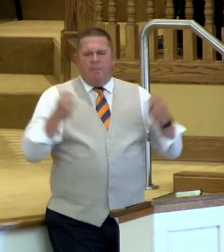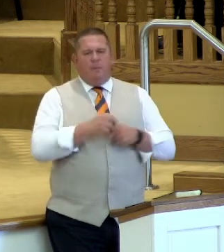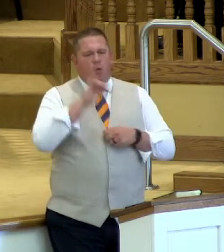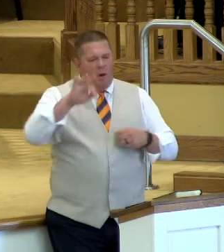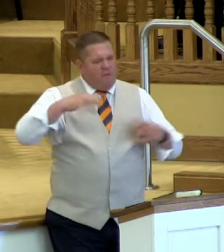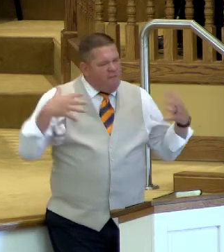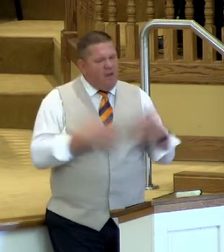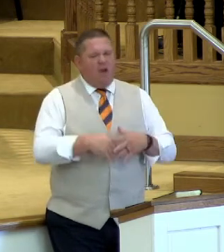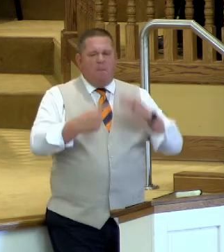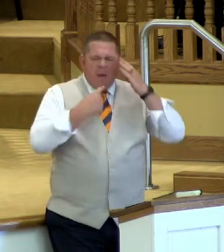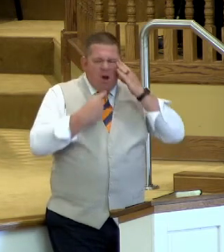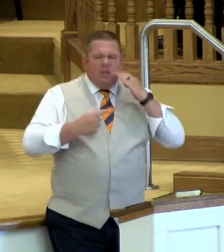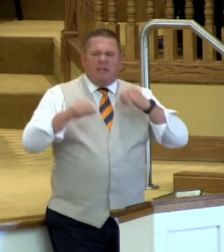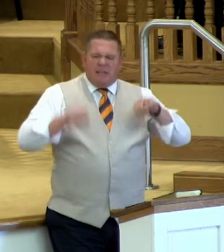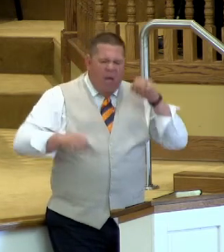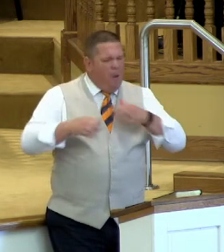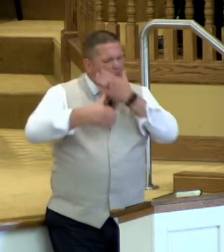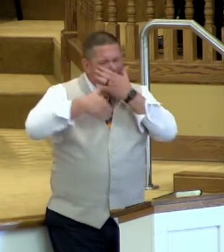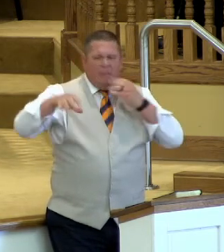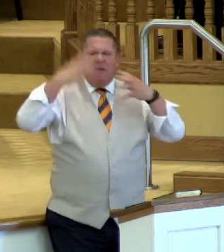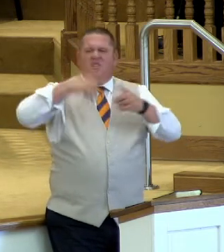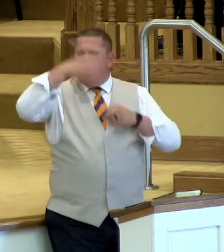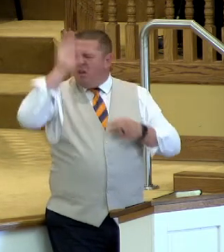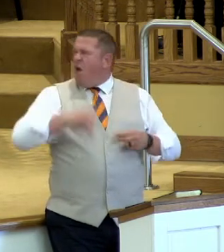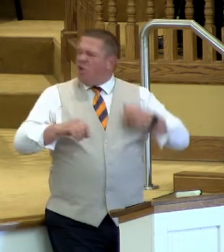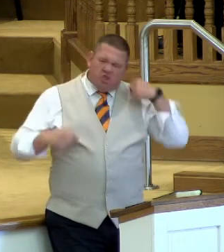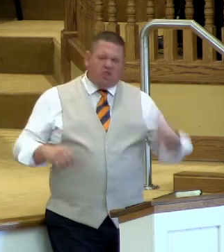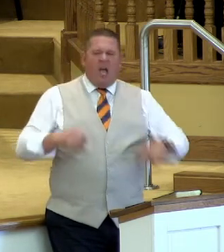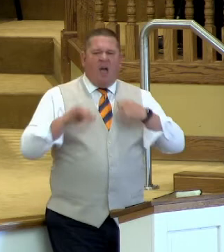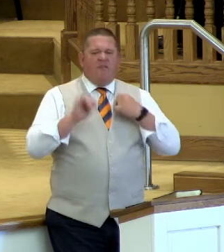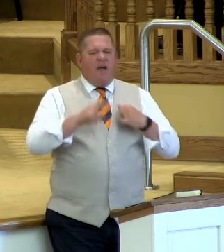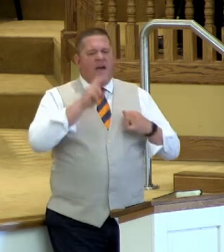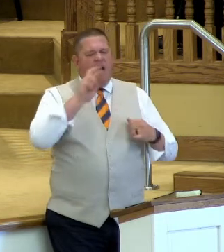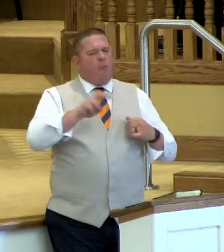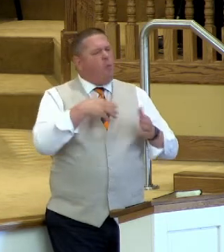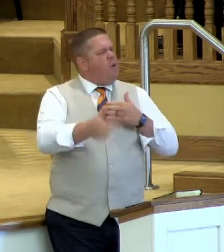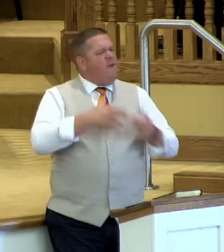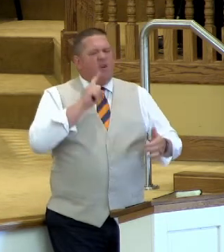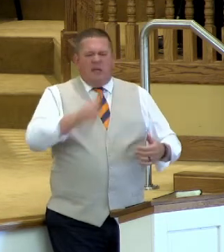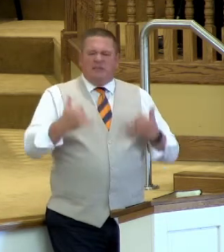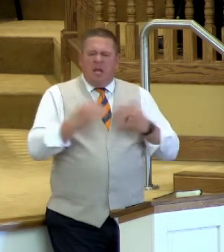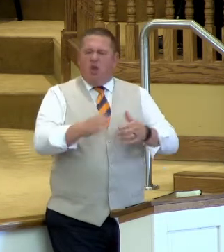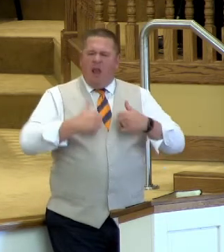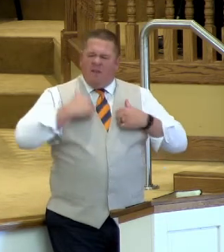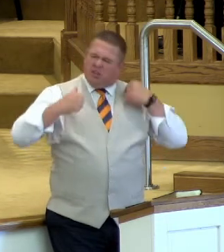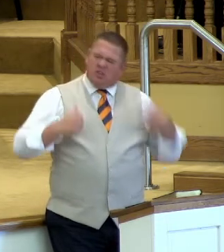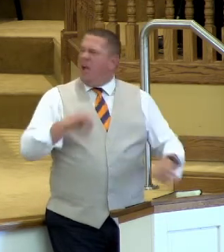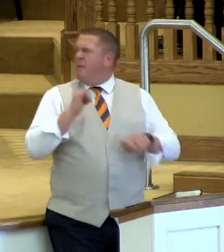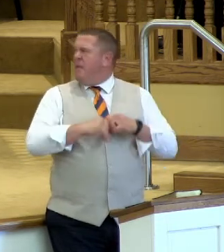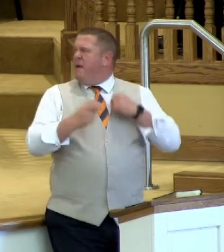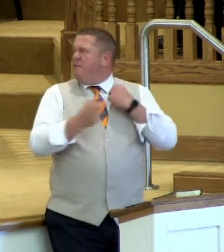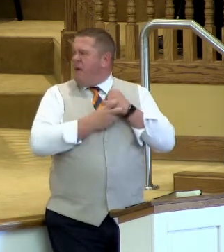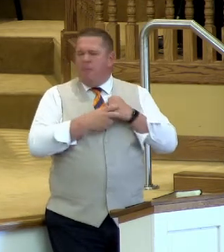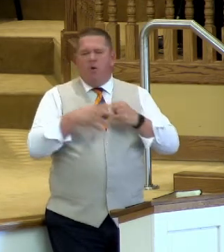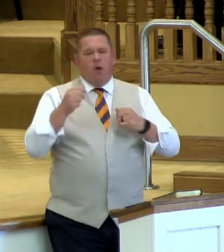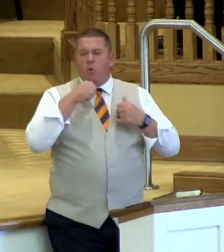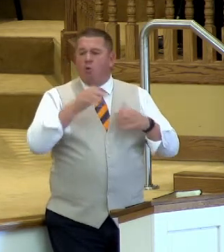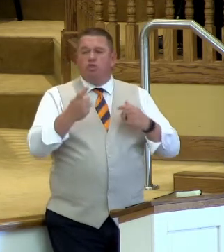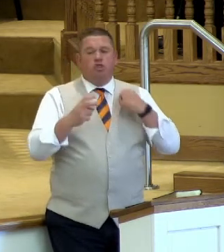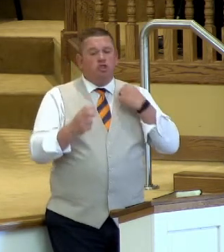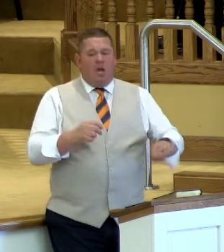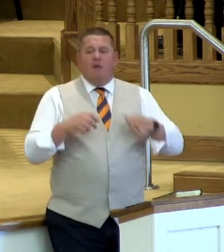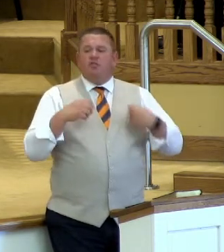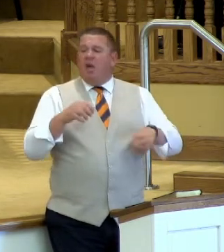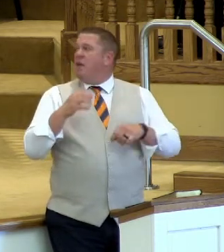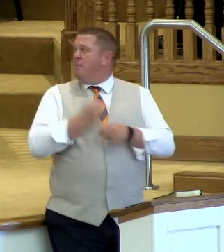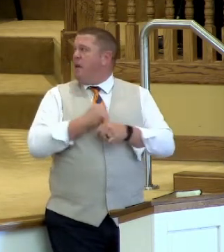fear, get rid of your bitterness, get rid of your doubt. Give it all to God and shake off the viper. Whatever it is you have in your life, shake off that viper and don't just shake it off.